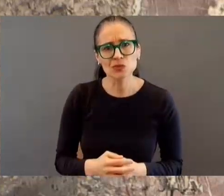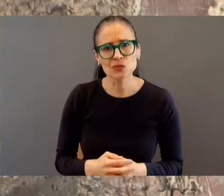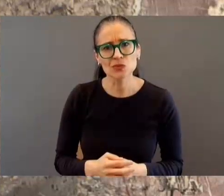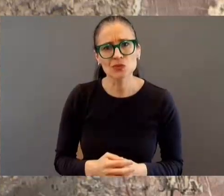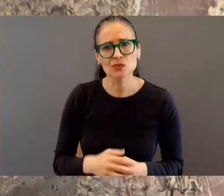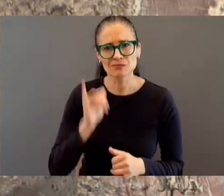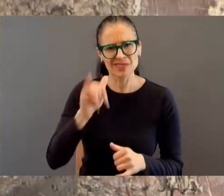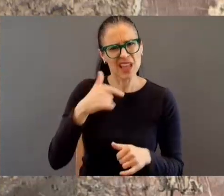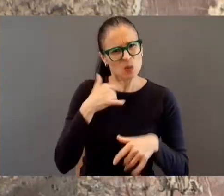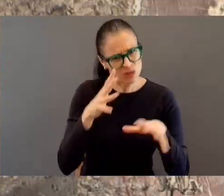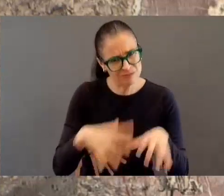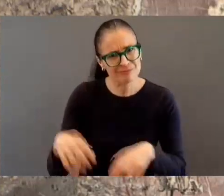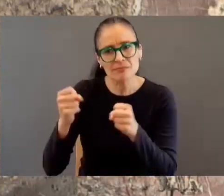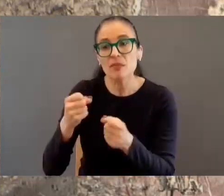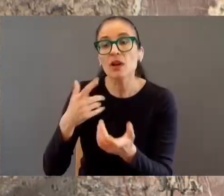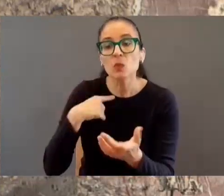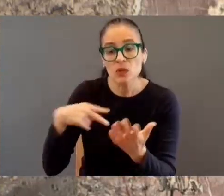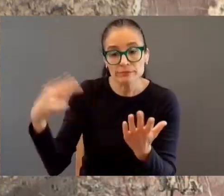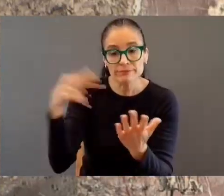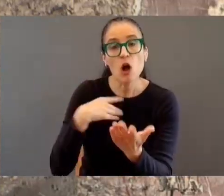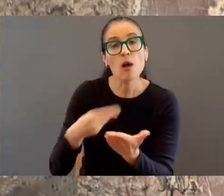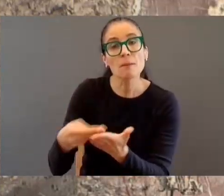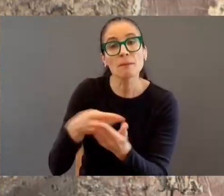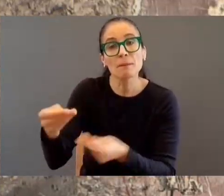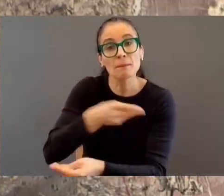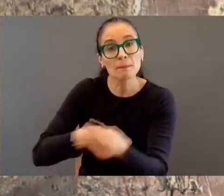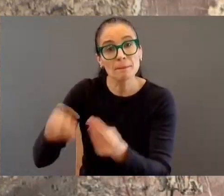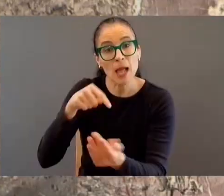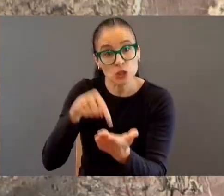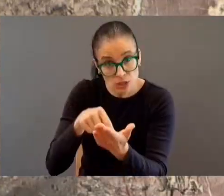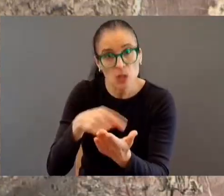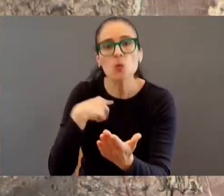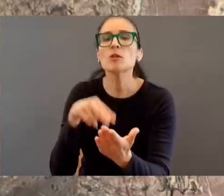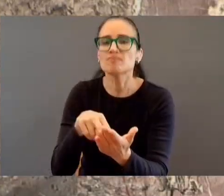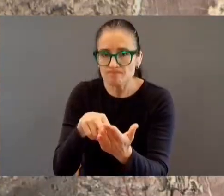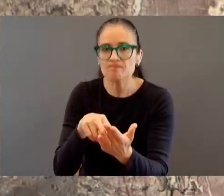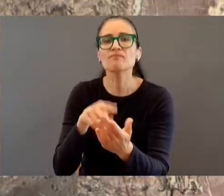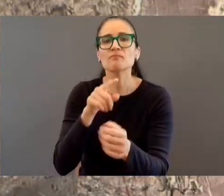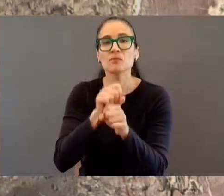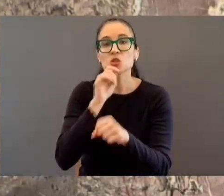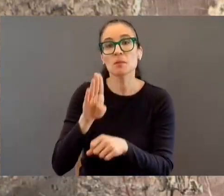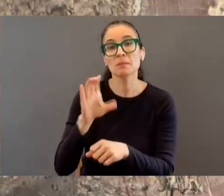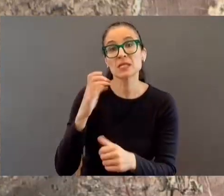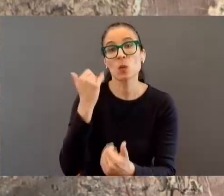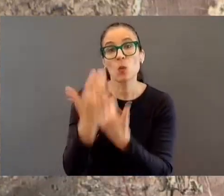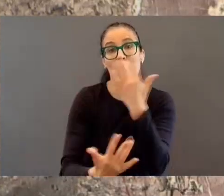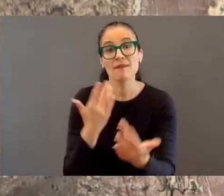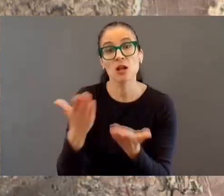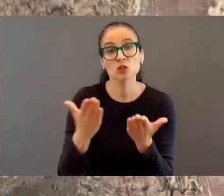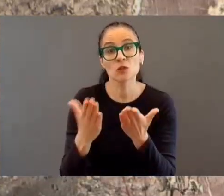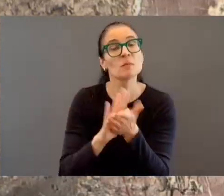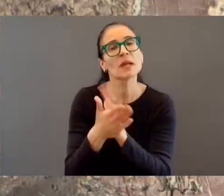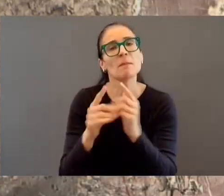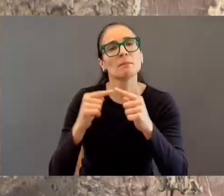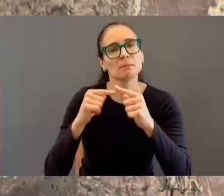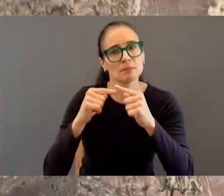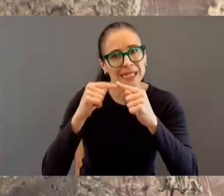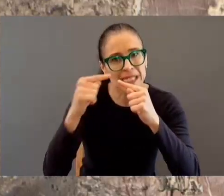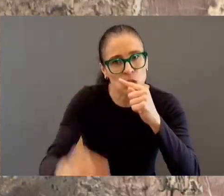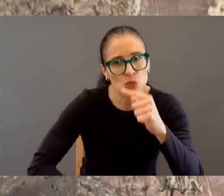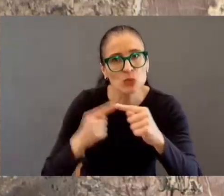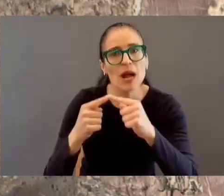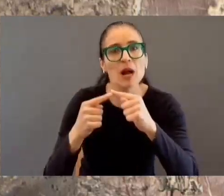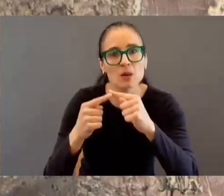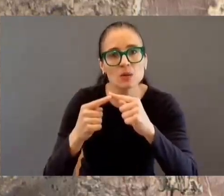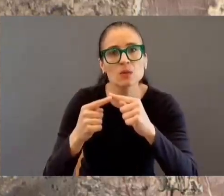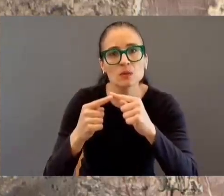Service year-round operation, making sure that we have 600 hardworking men and women working all year round to help better support